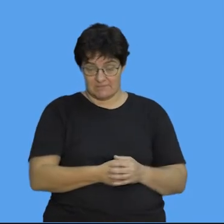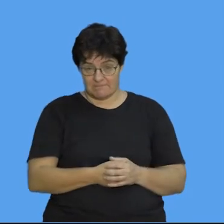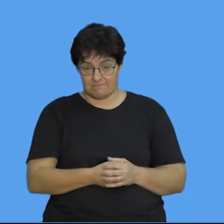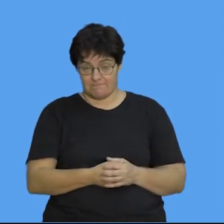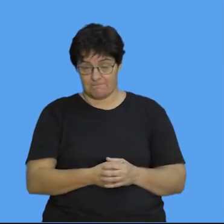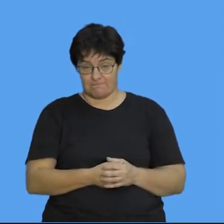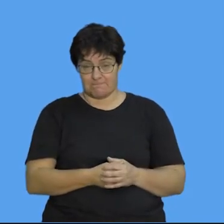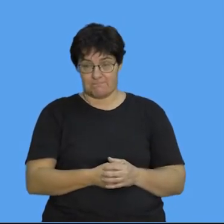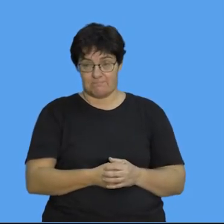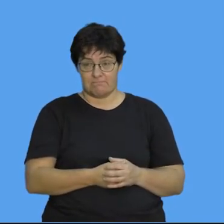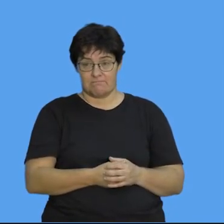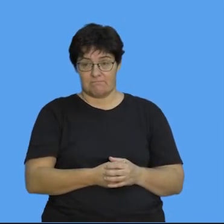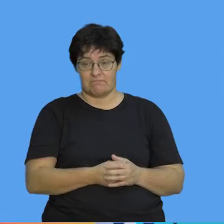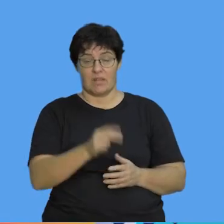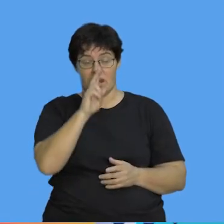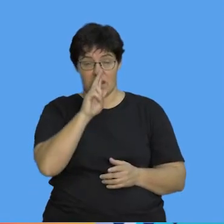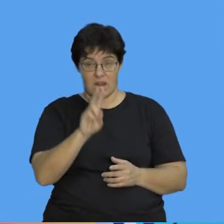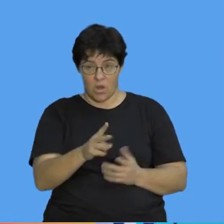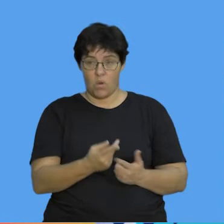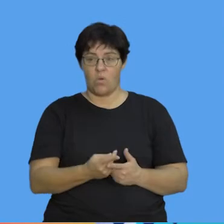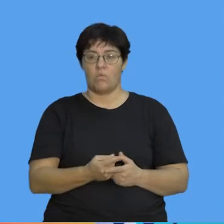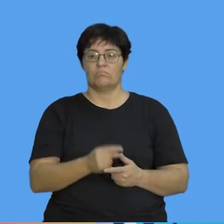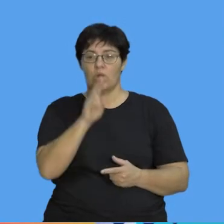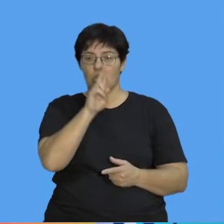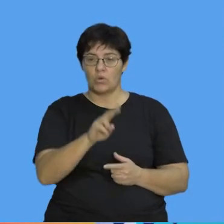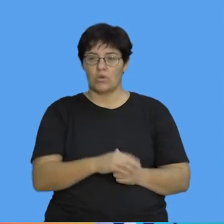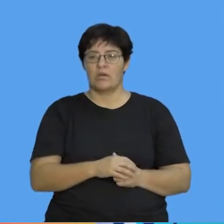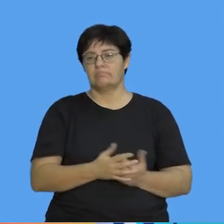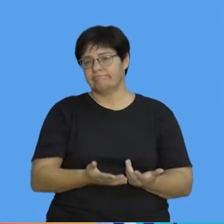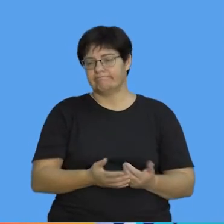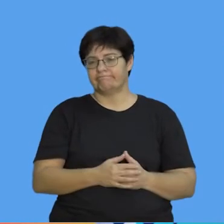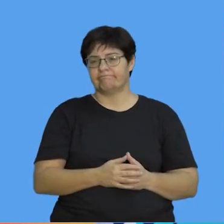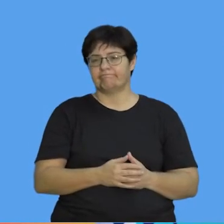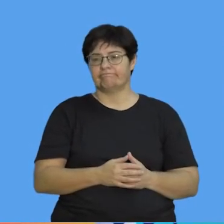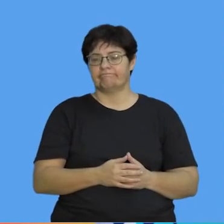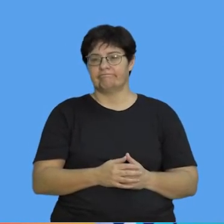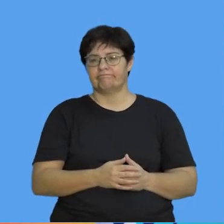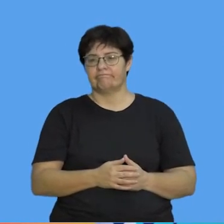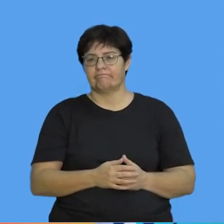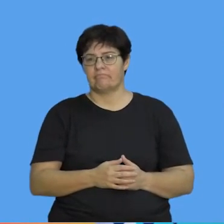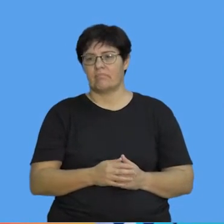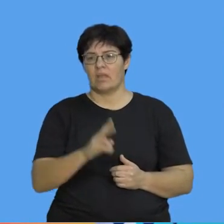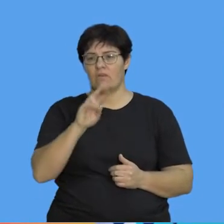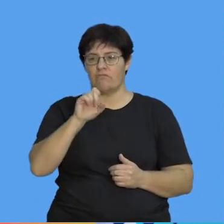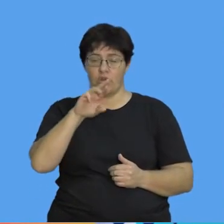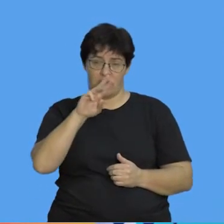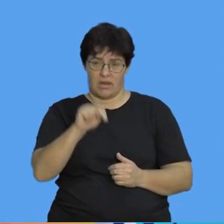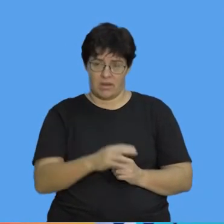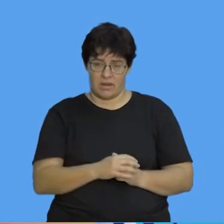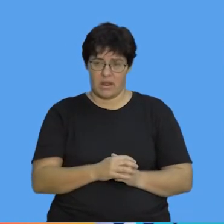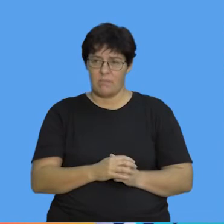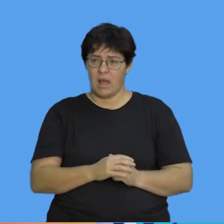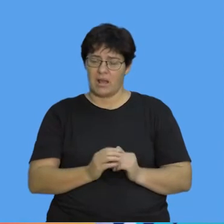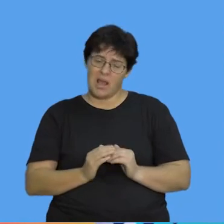generation. Okay, now we're going to look at ferns. Now they are slightly